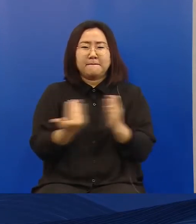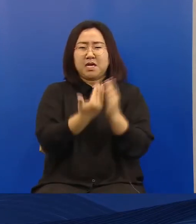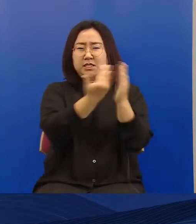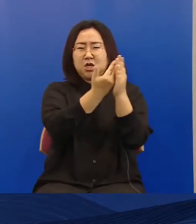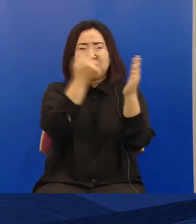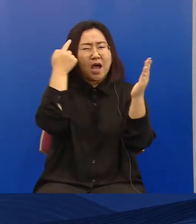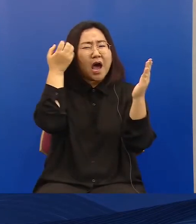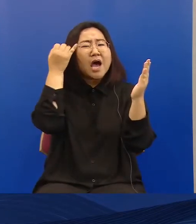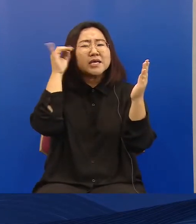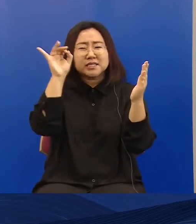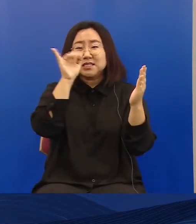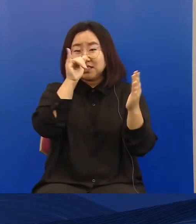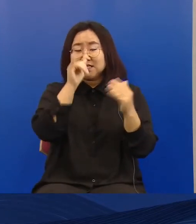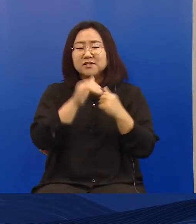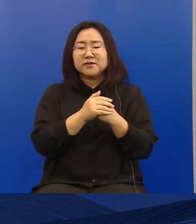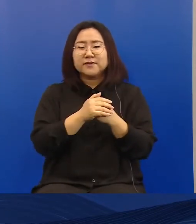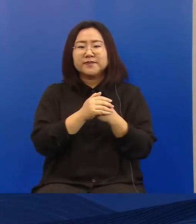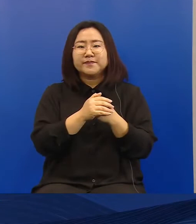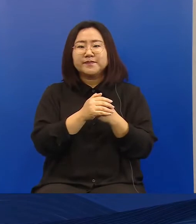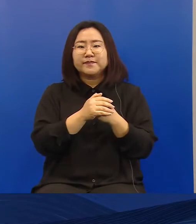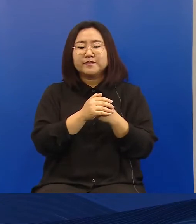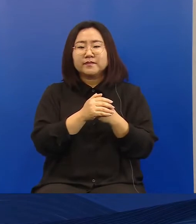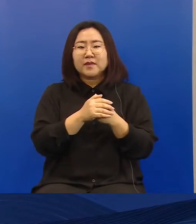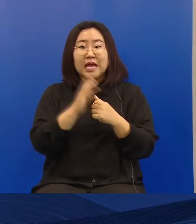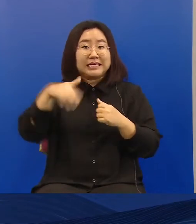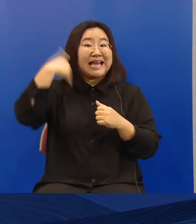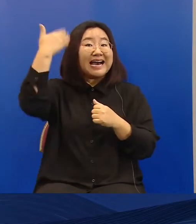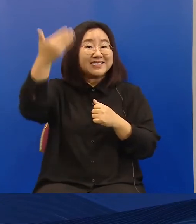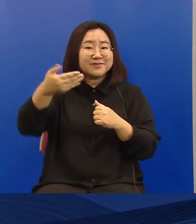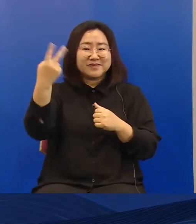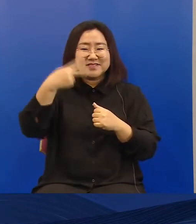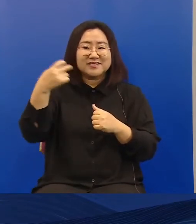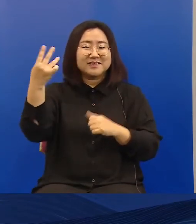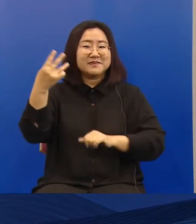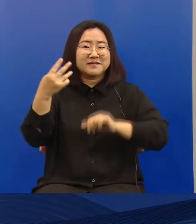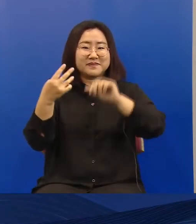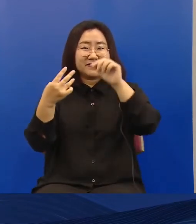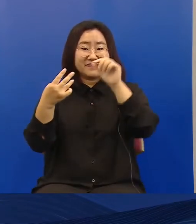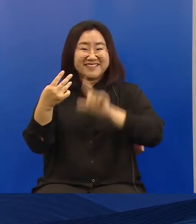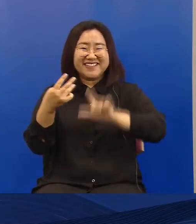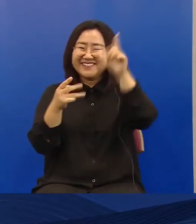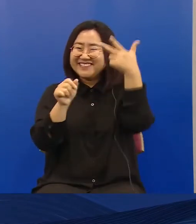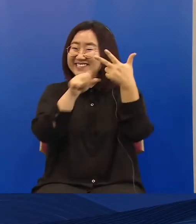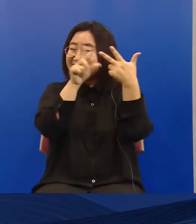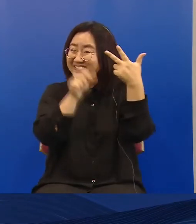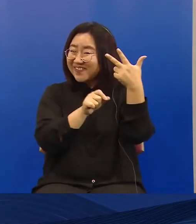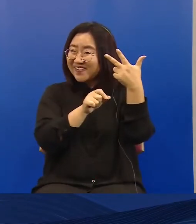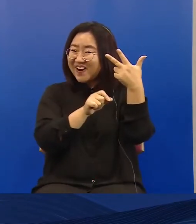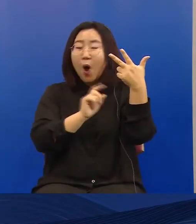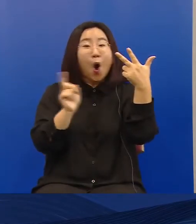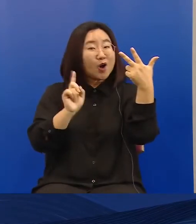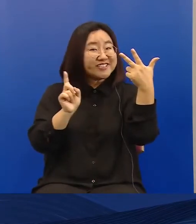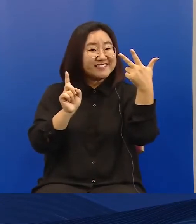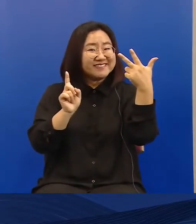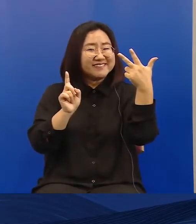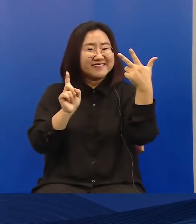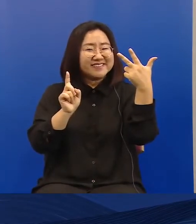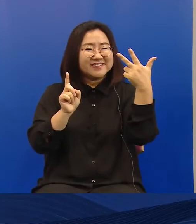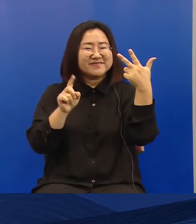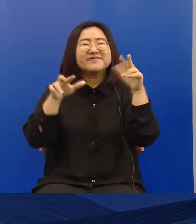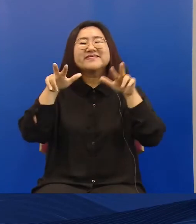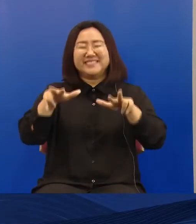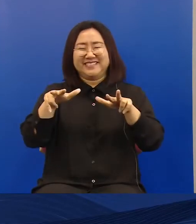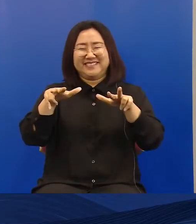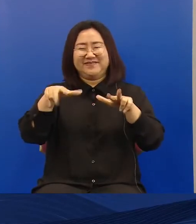And interesting enough, our next conference will be held in 2023, July, and guess where? Exactly where you